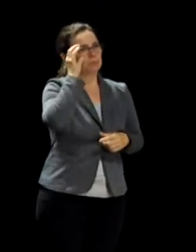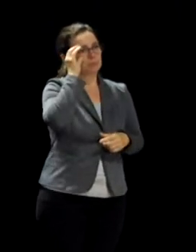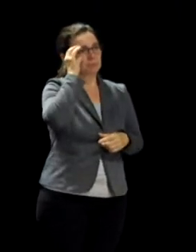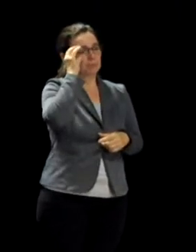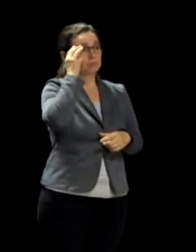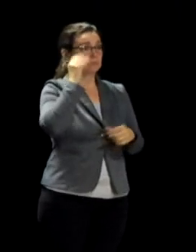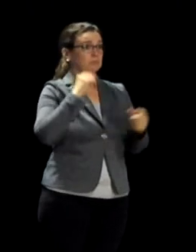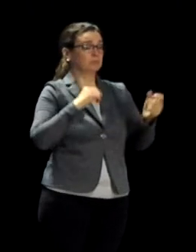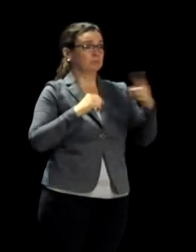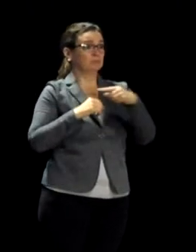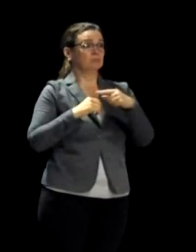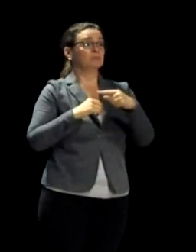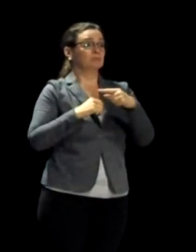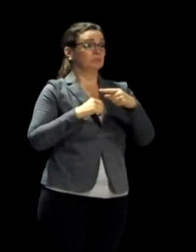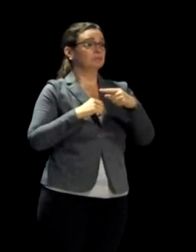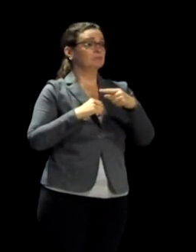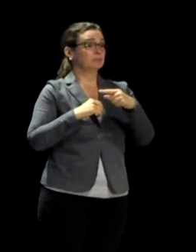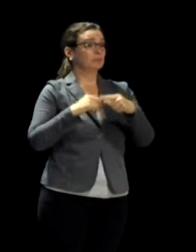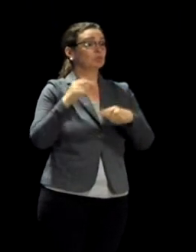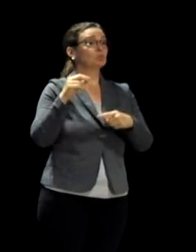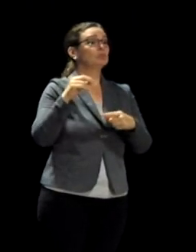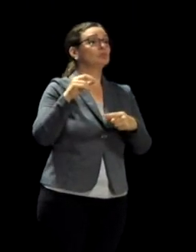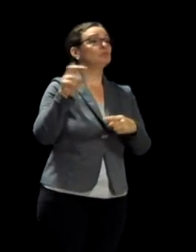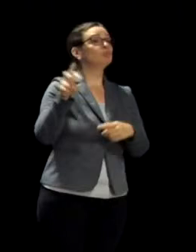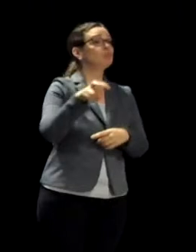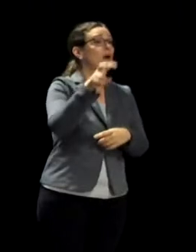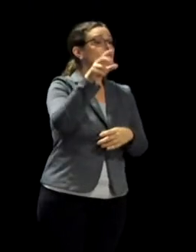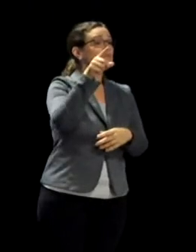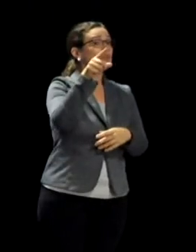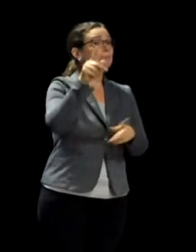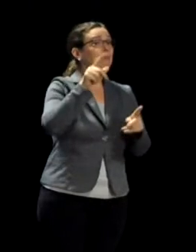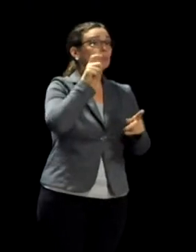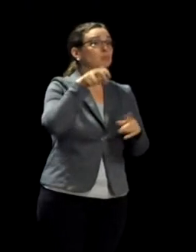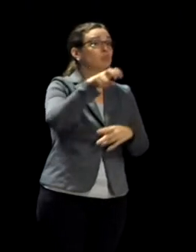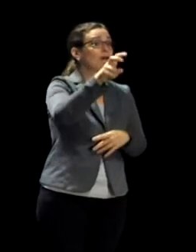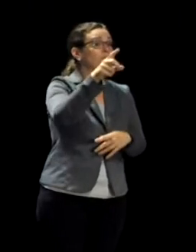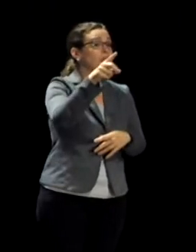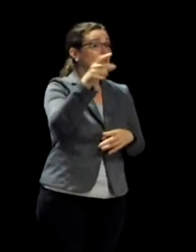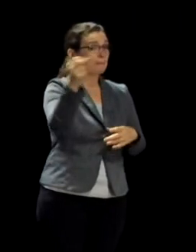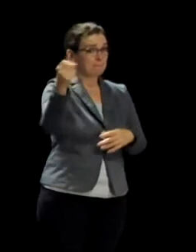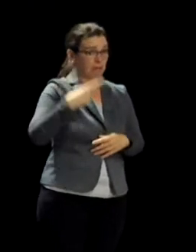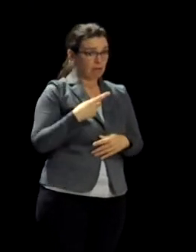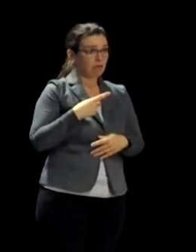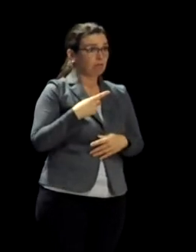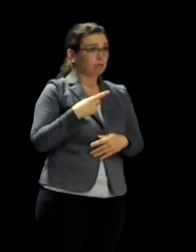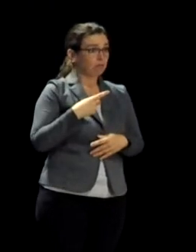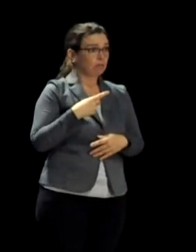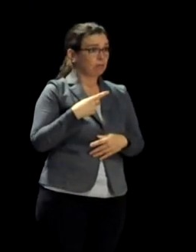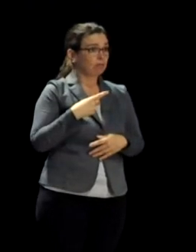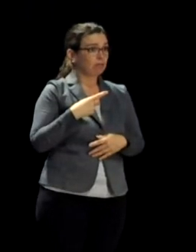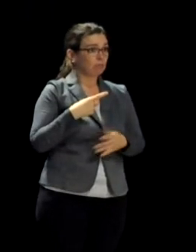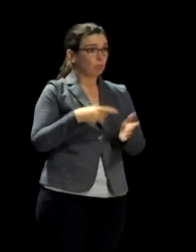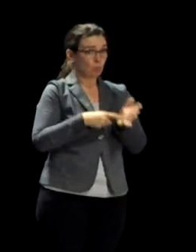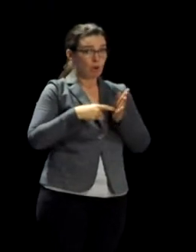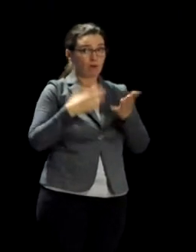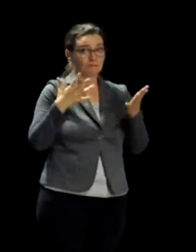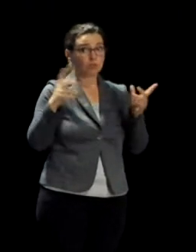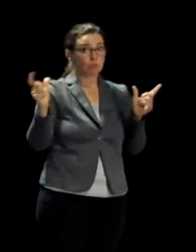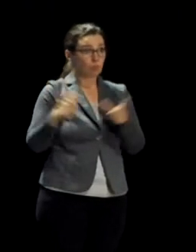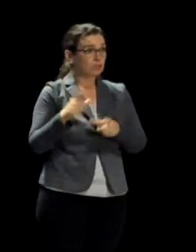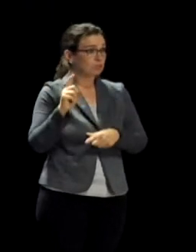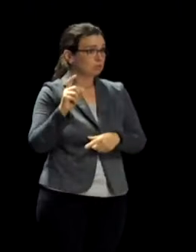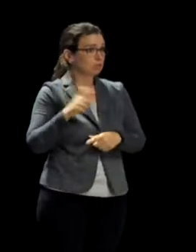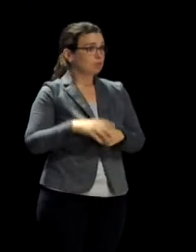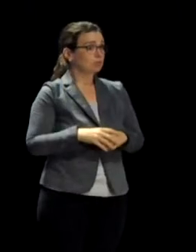sick? I'm not sure exactly when they got back into town and if they developed symptoms later on or not,